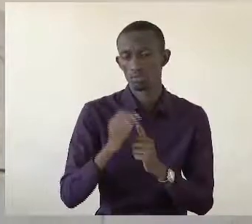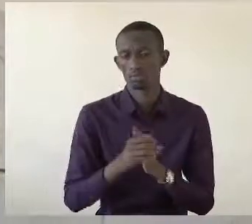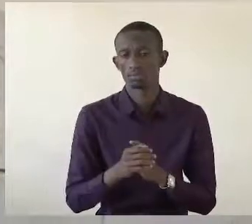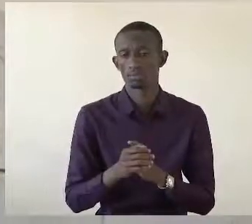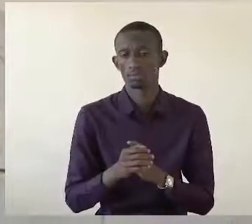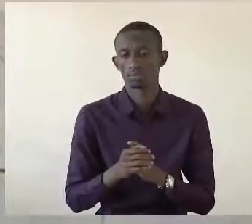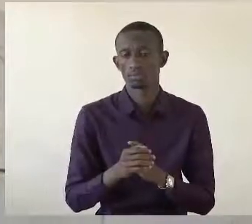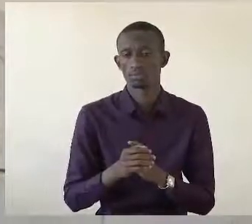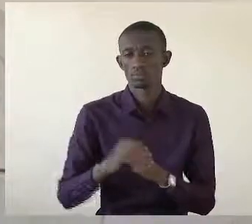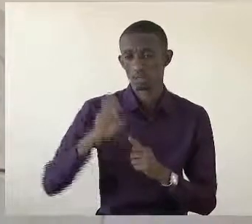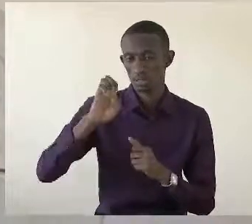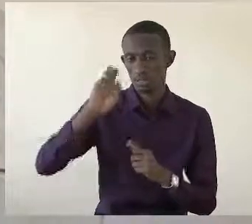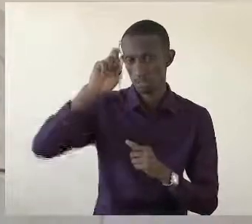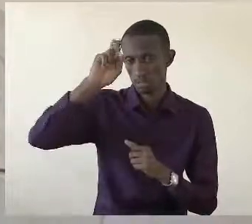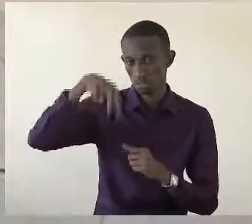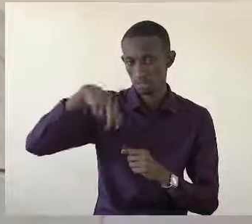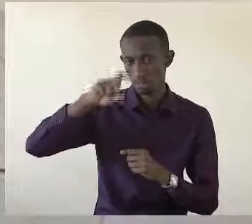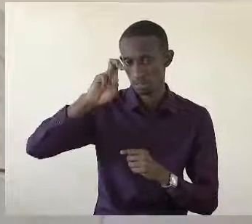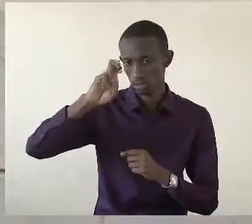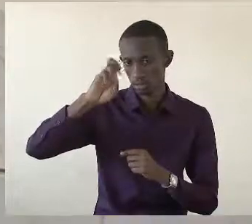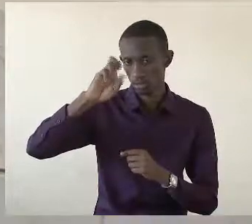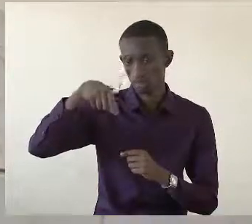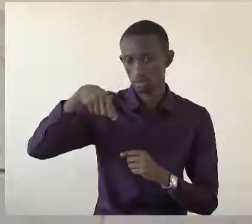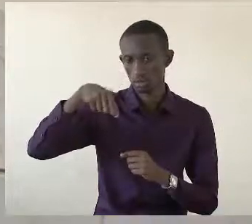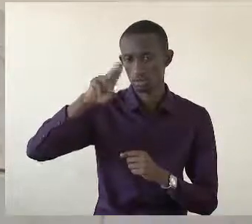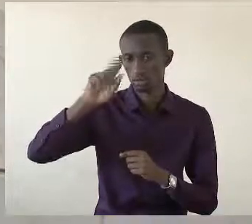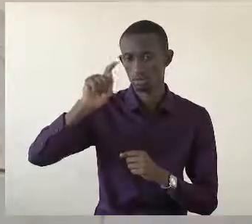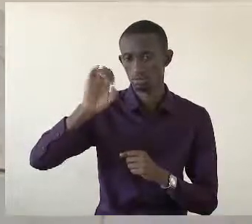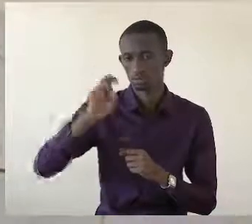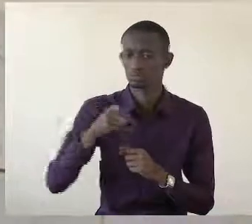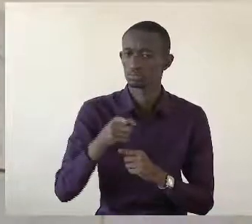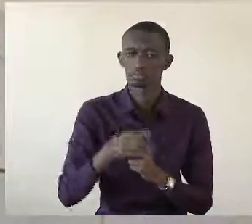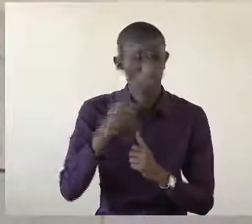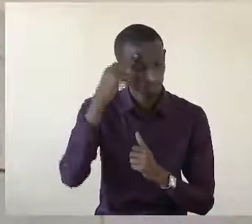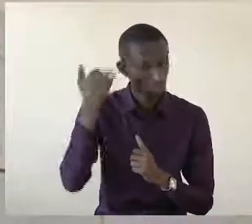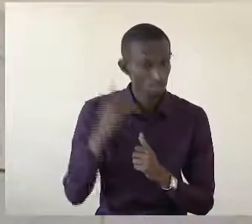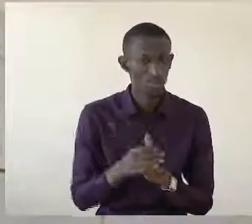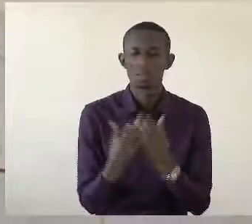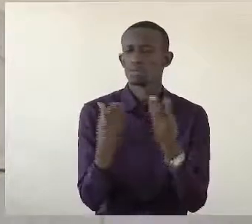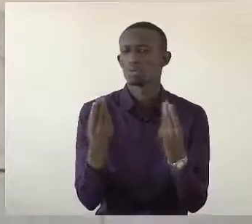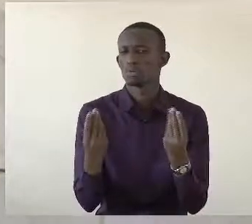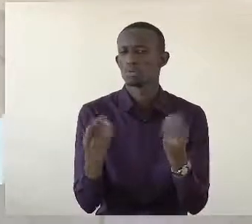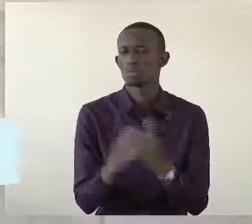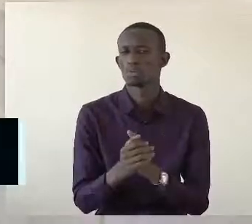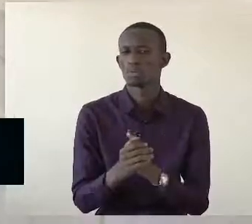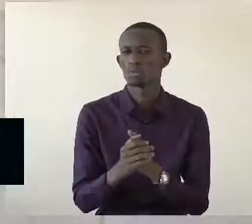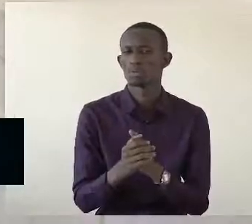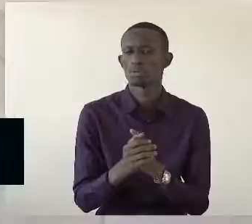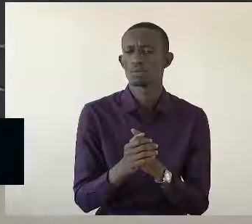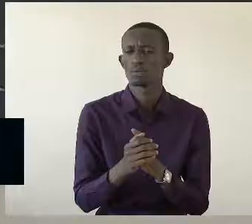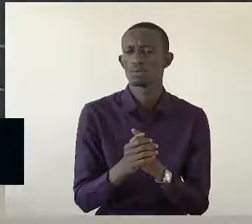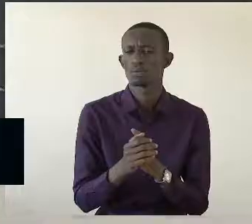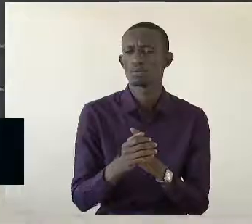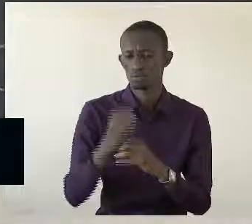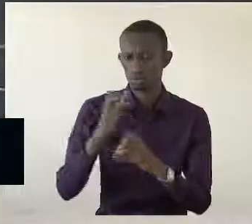Brady's reagent, the simple completion of the equation. You can do that. It's